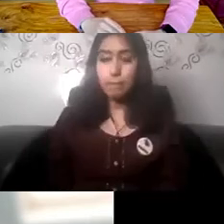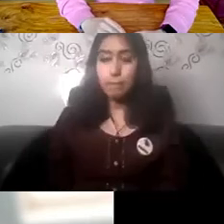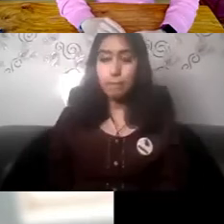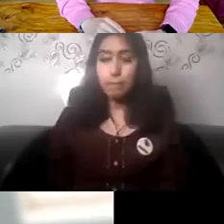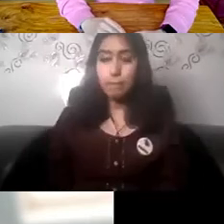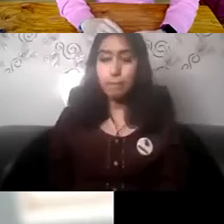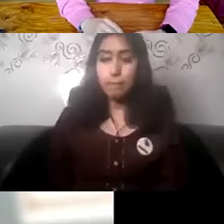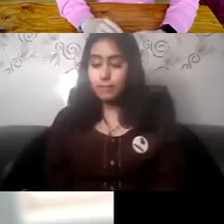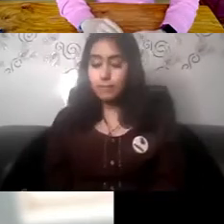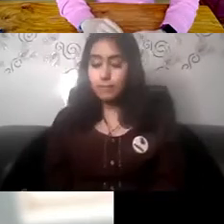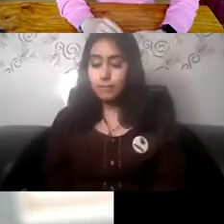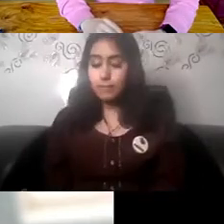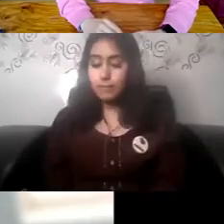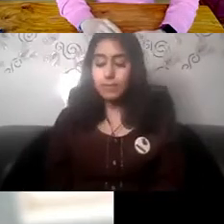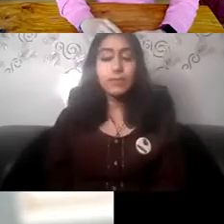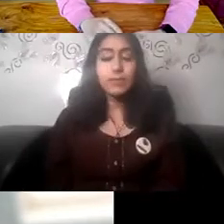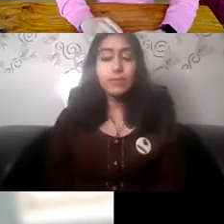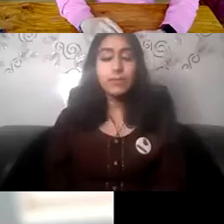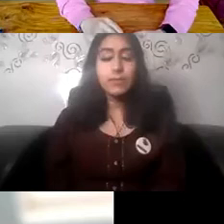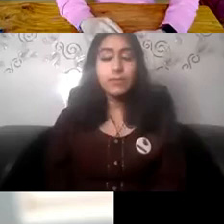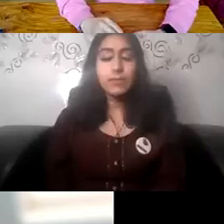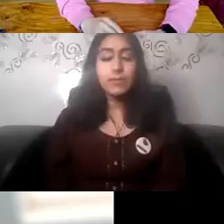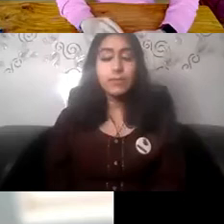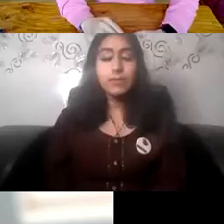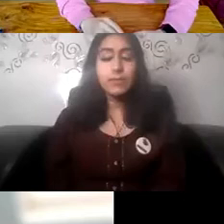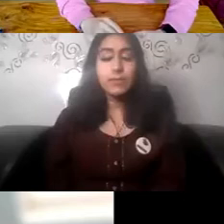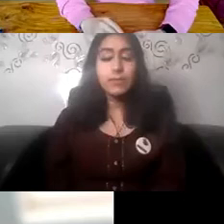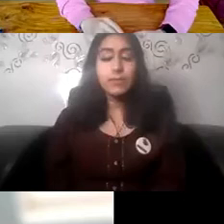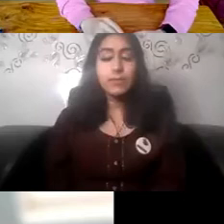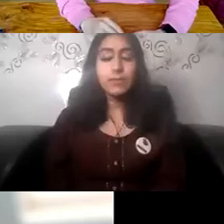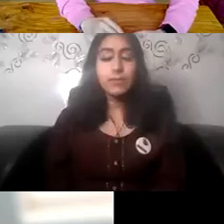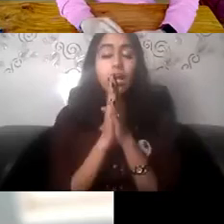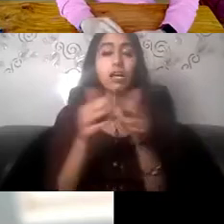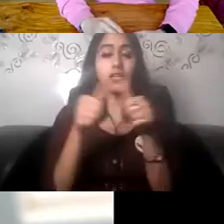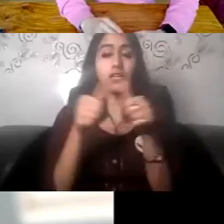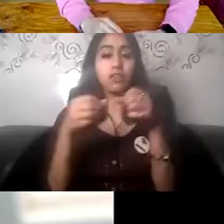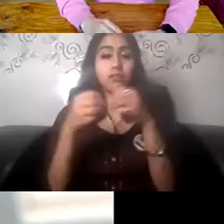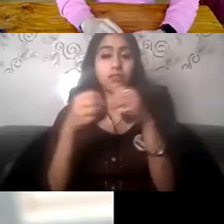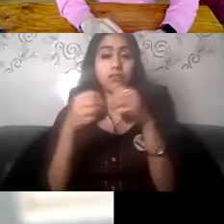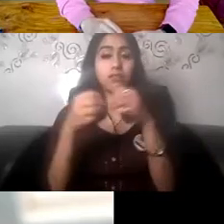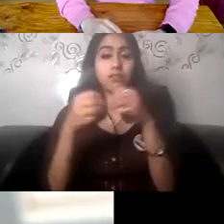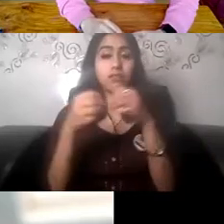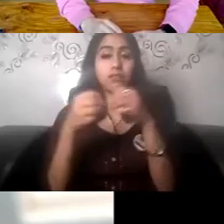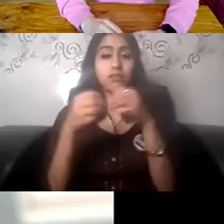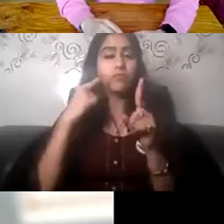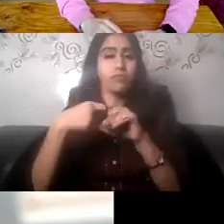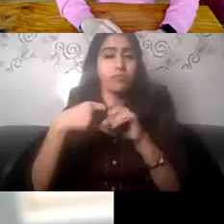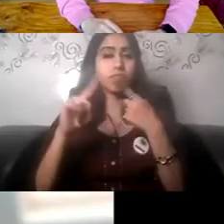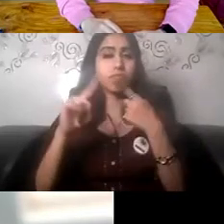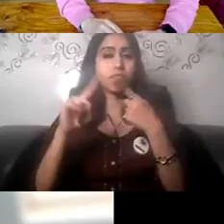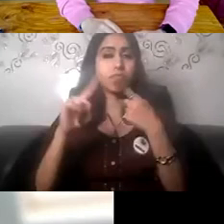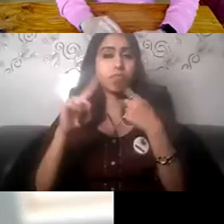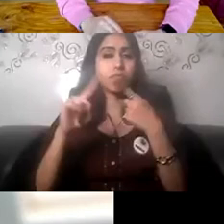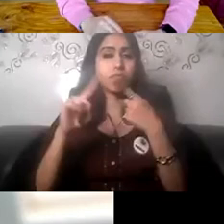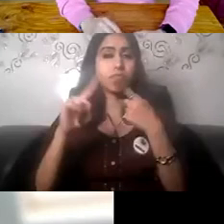Would like to have a stab at it. People who have recruited people. Abhishek, I would also like to have Commodore Ashok. He wanted to